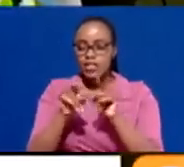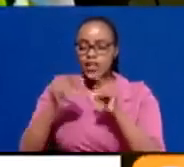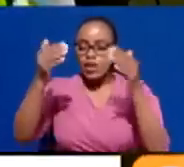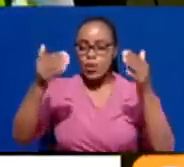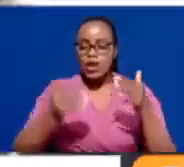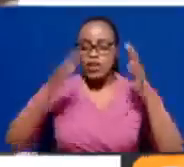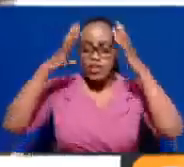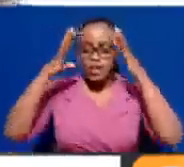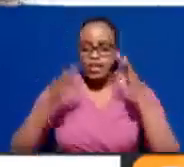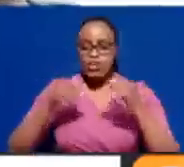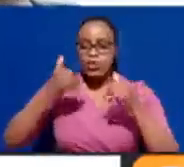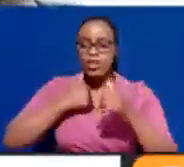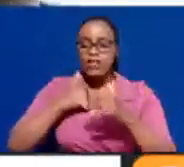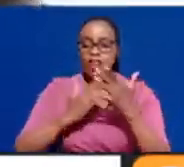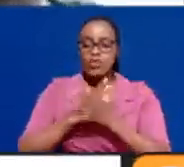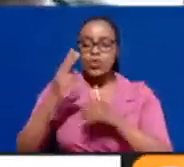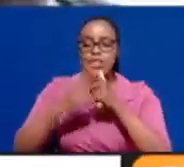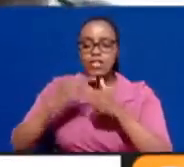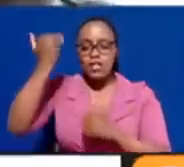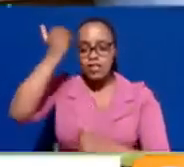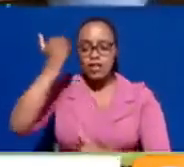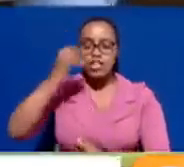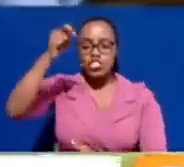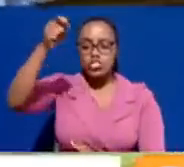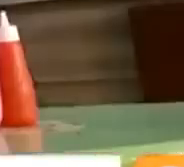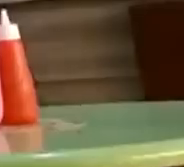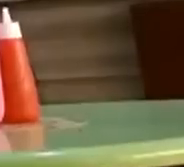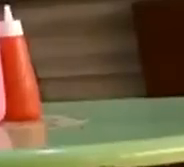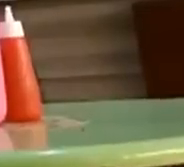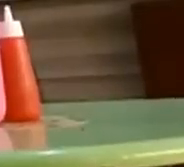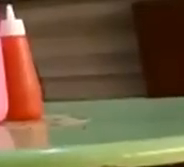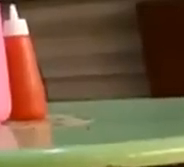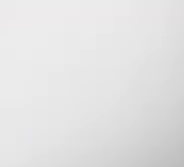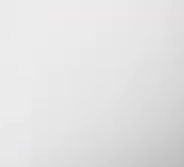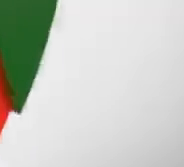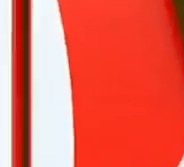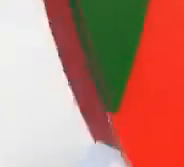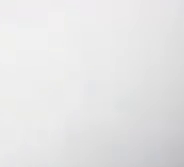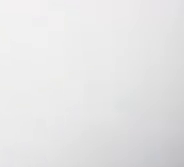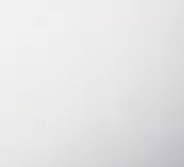welcomed the decision arrived at by the seven judges.